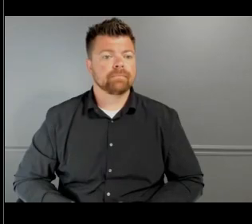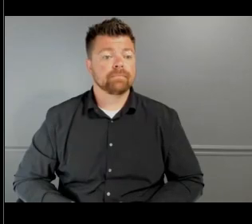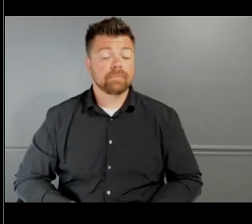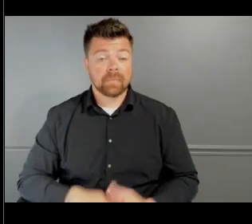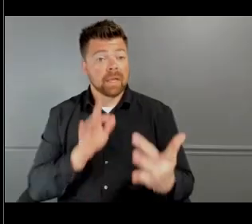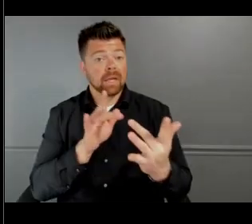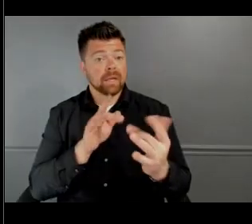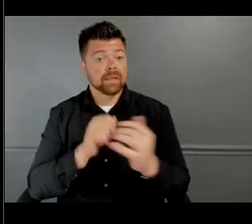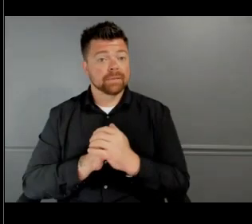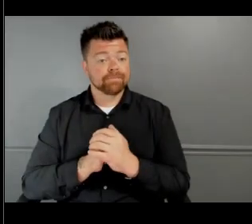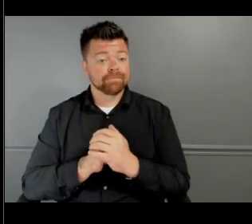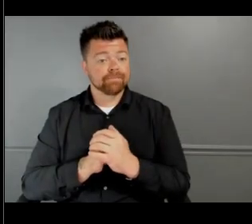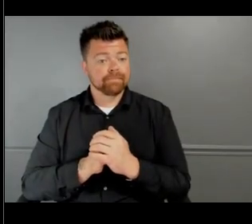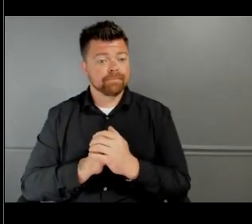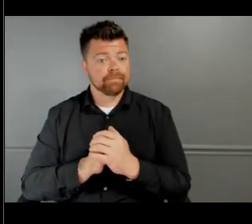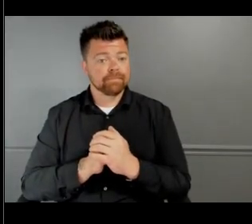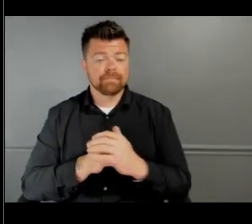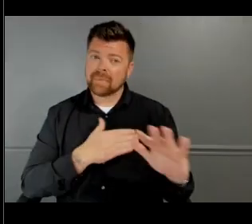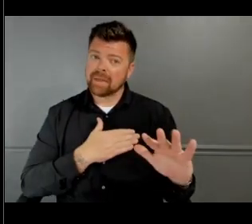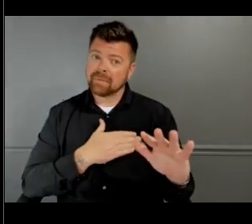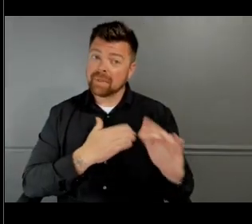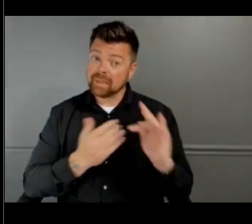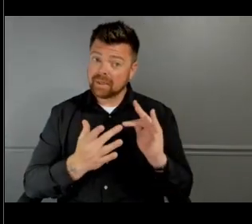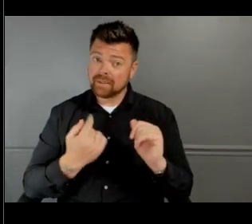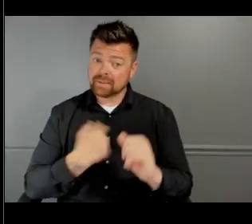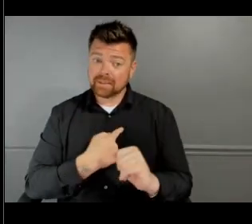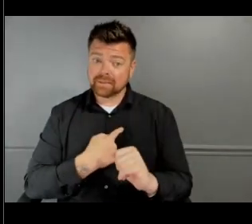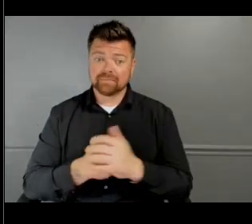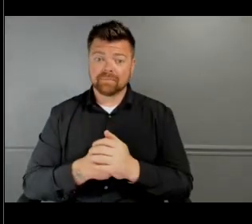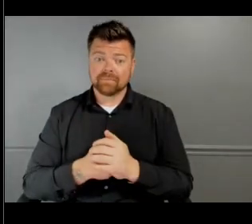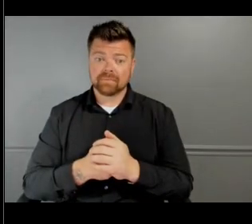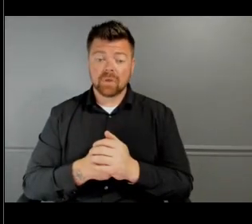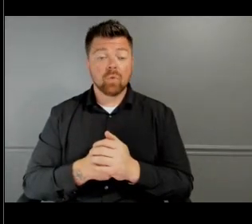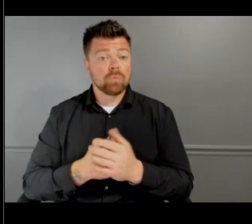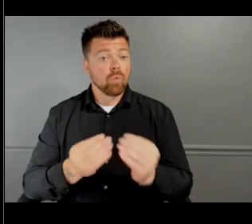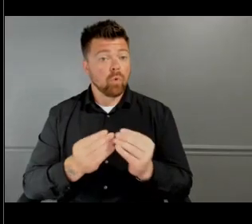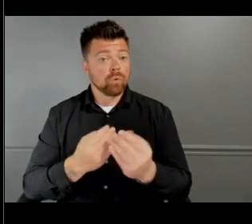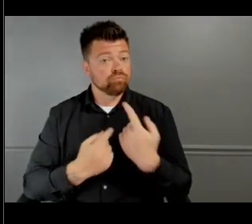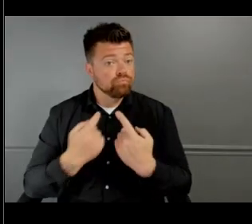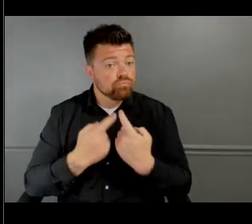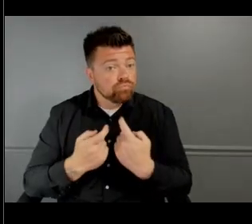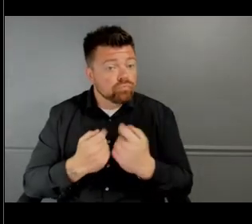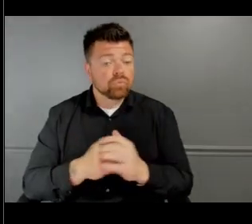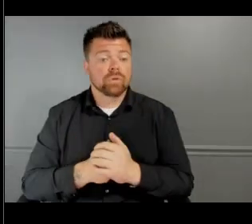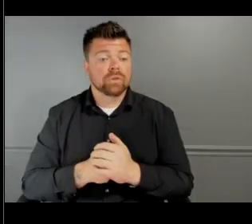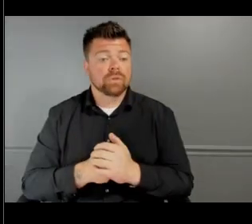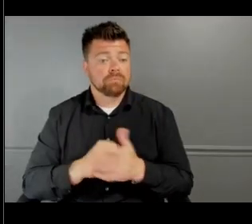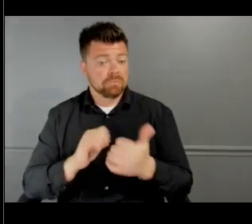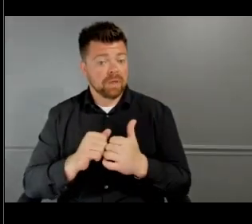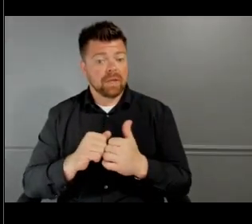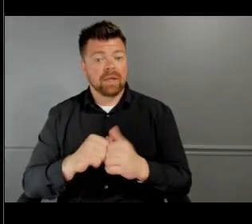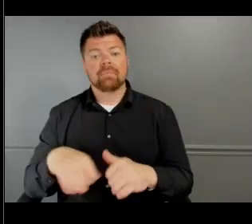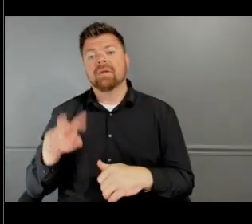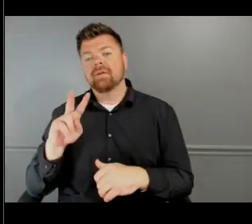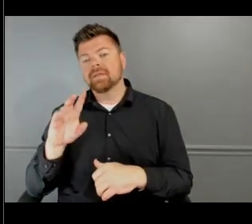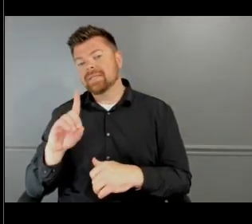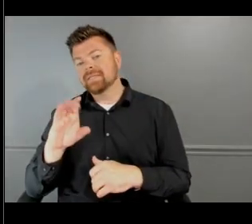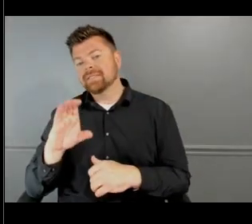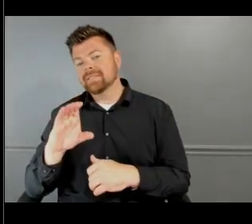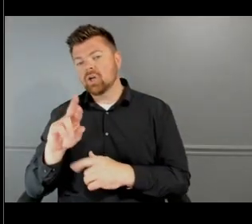Contacts. Please contact us with further questions via the DCRC